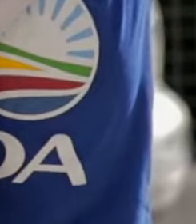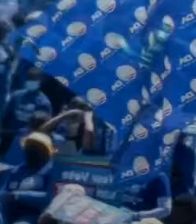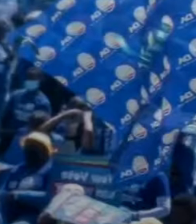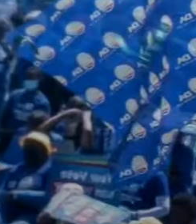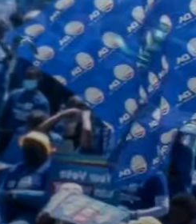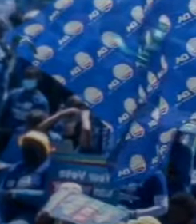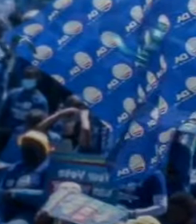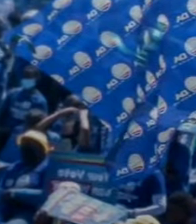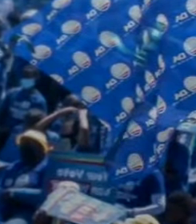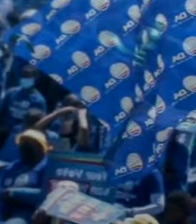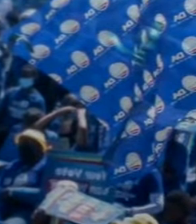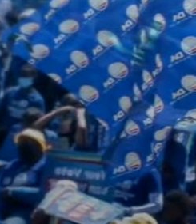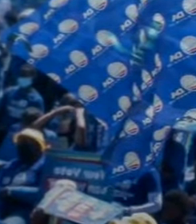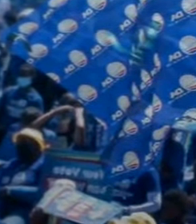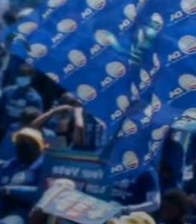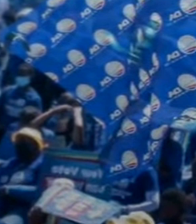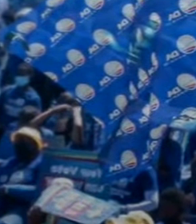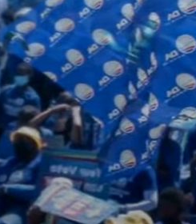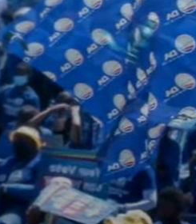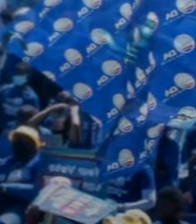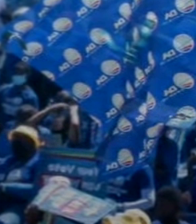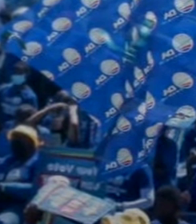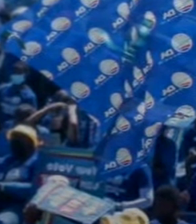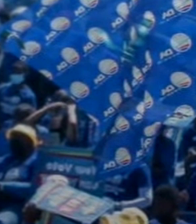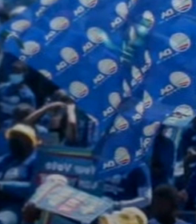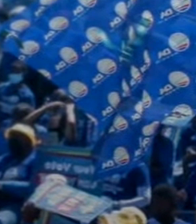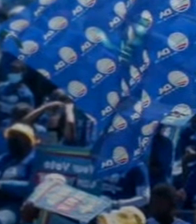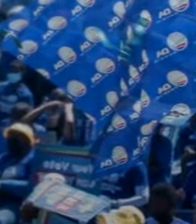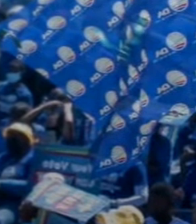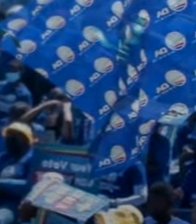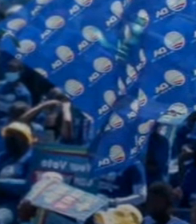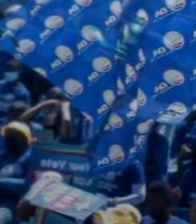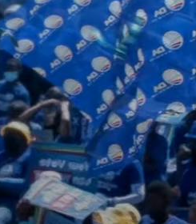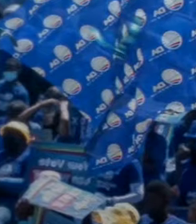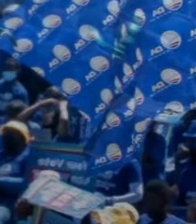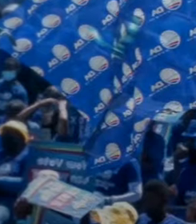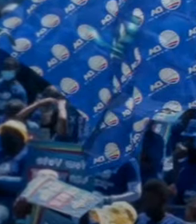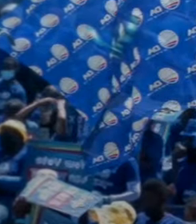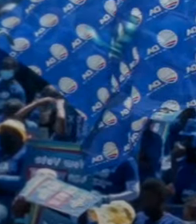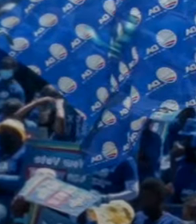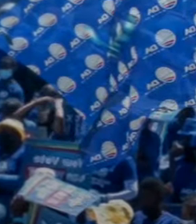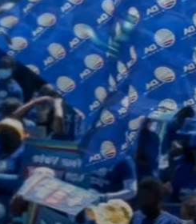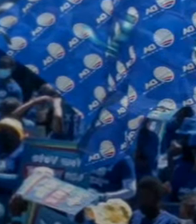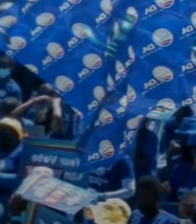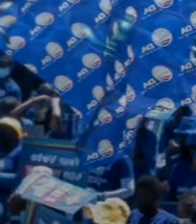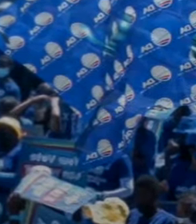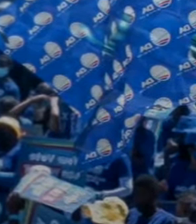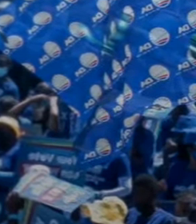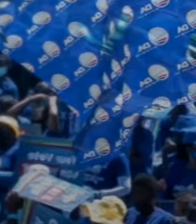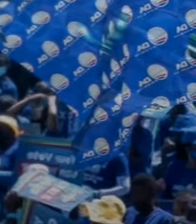Welcome to the Democratic Alliance's Federal Congress.